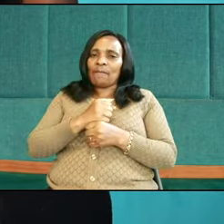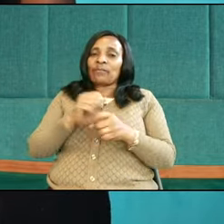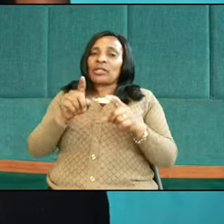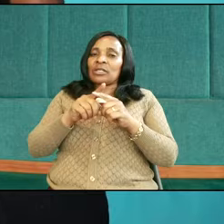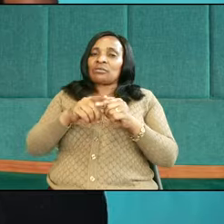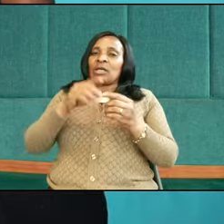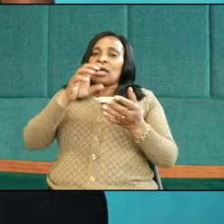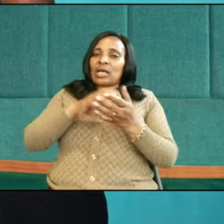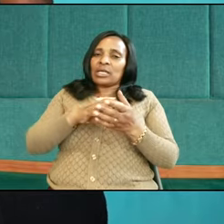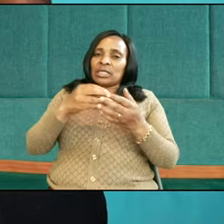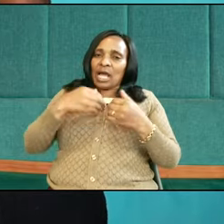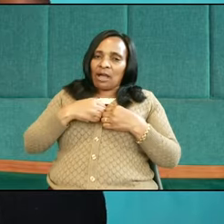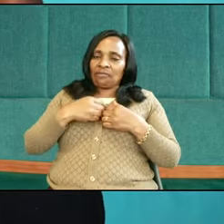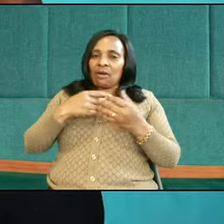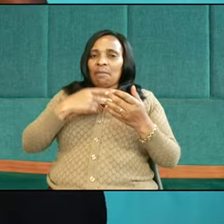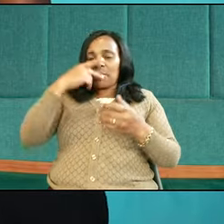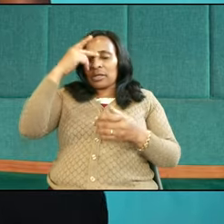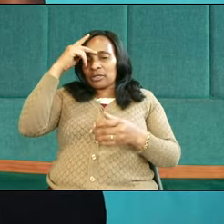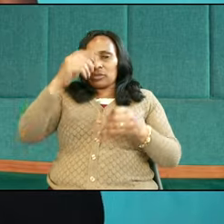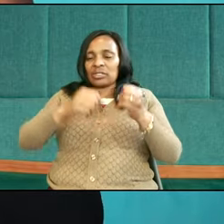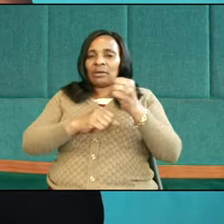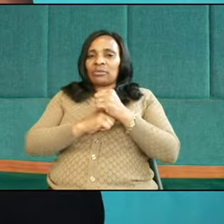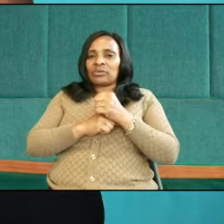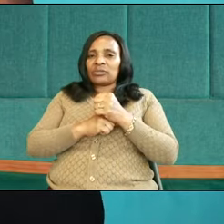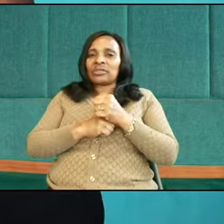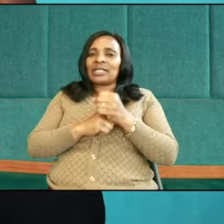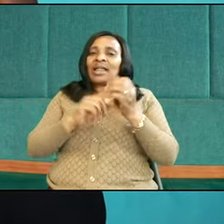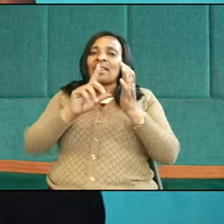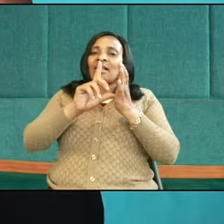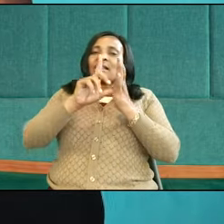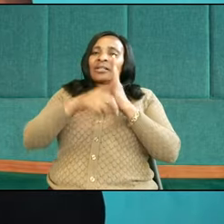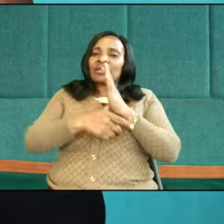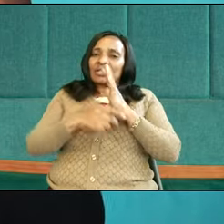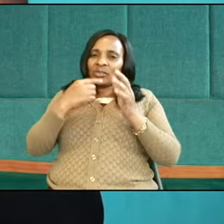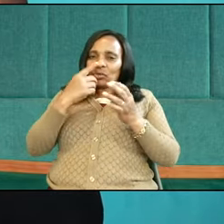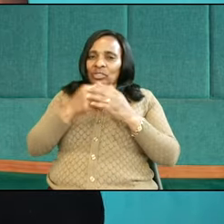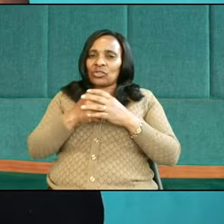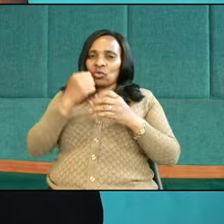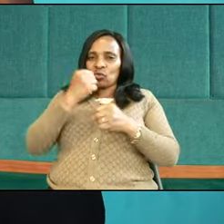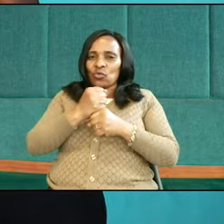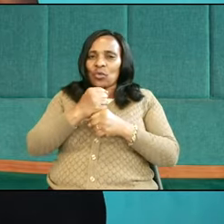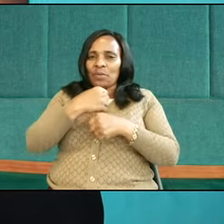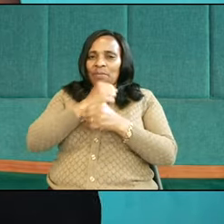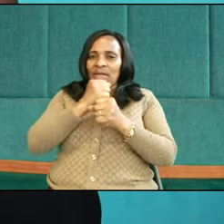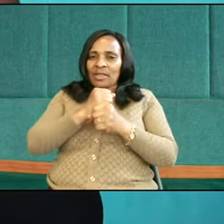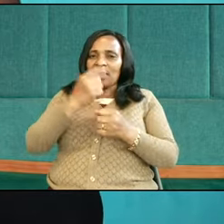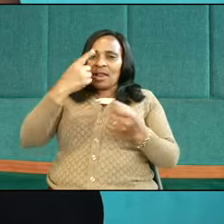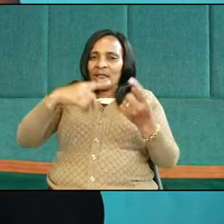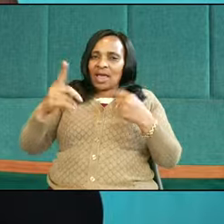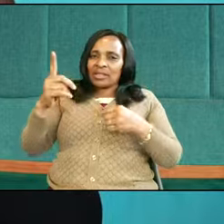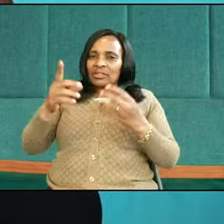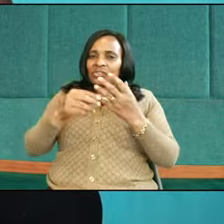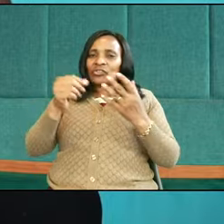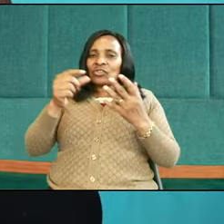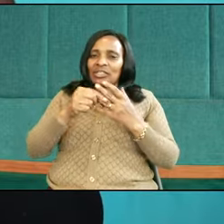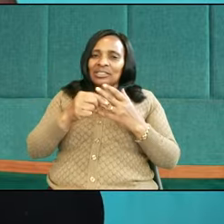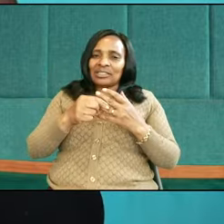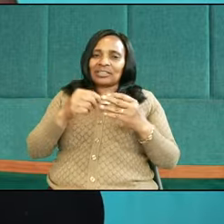the case where I did not have parental support, yeah. of course. Yeah. Later they were like, you know what, guy, you made the right choice during orientation week. They were like, you know